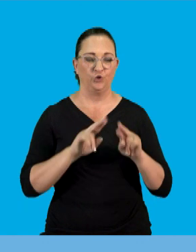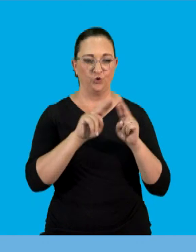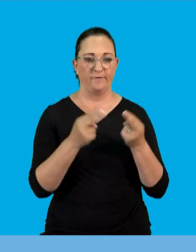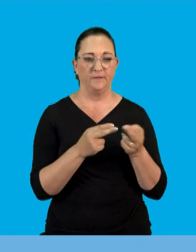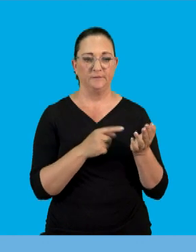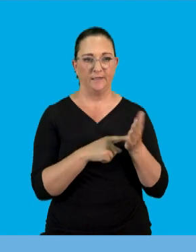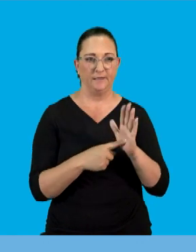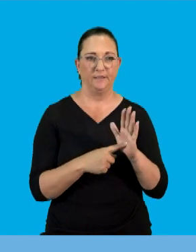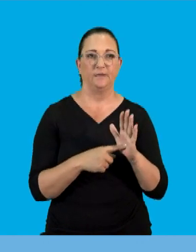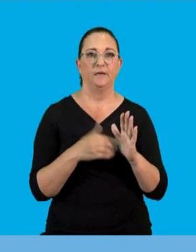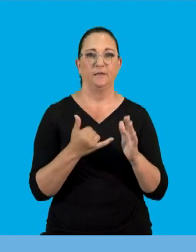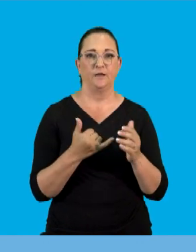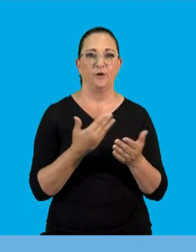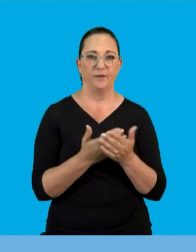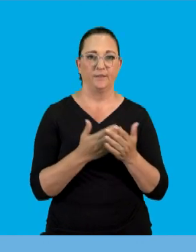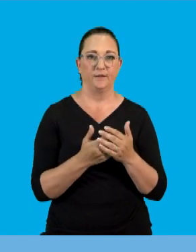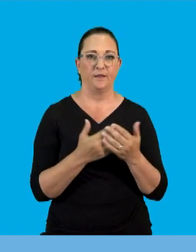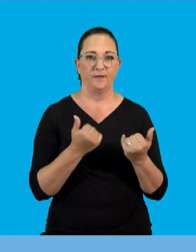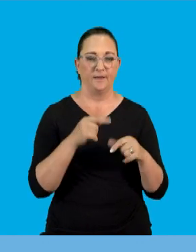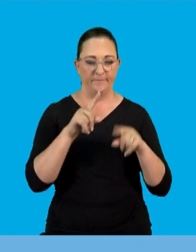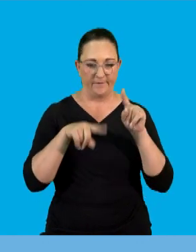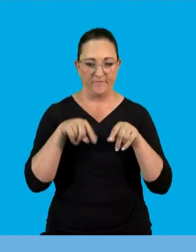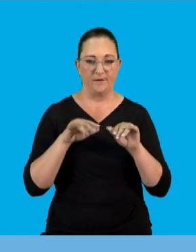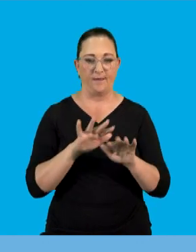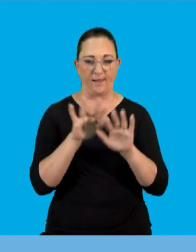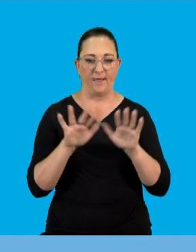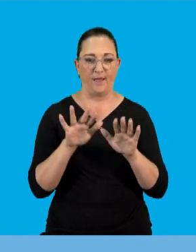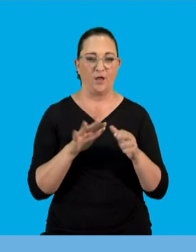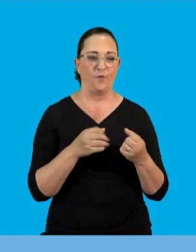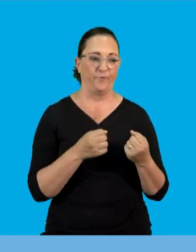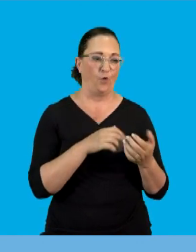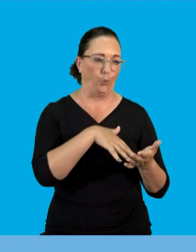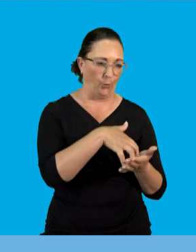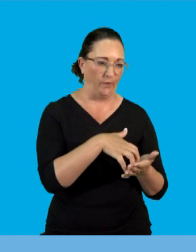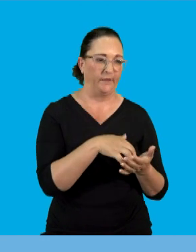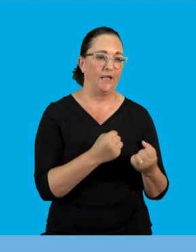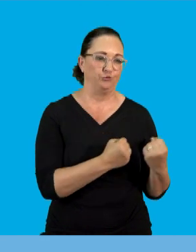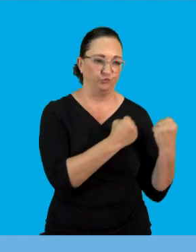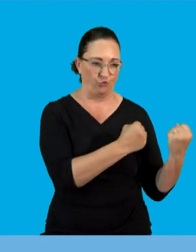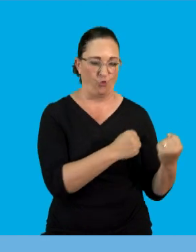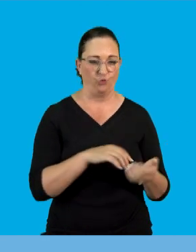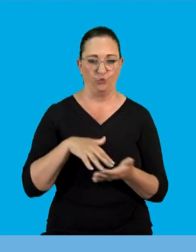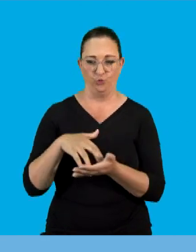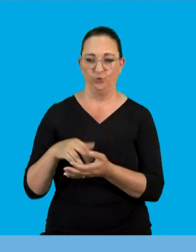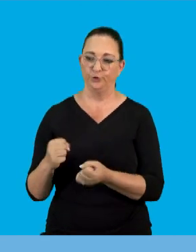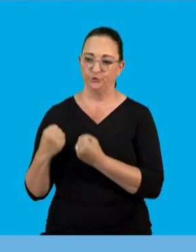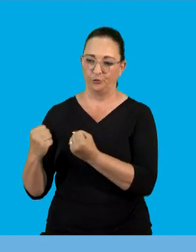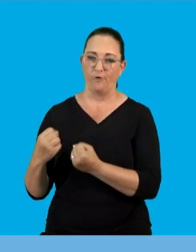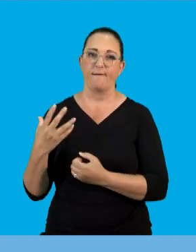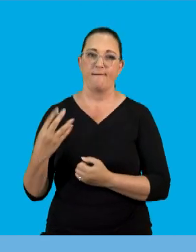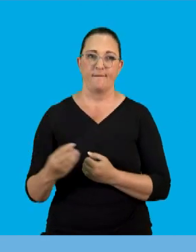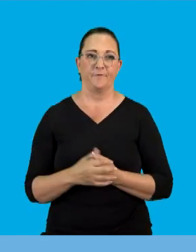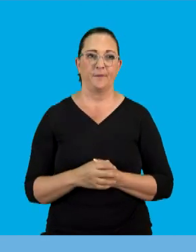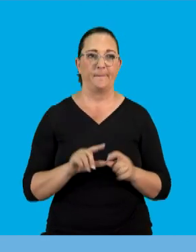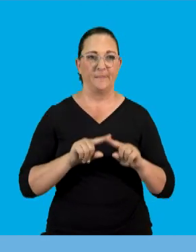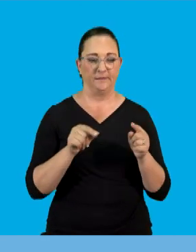indicator also, it is a combination of indicators and has different colors for weak and strong acids and strong bases. So